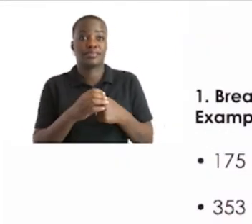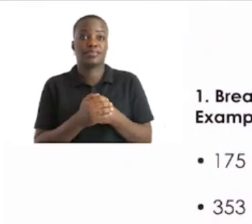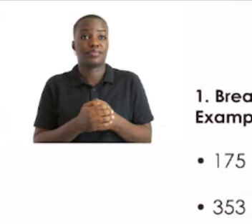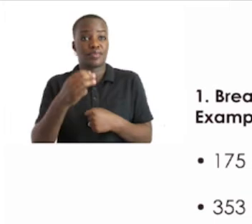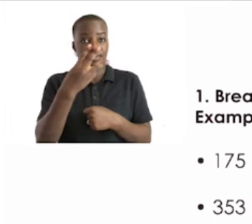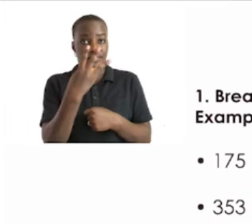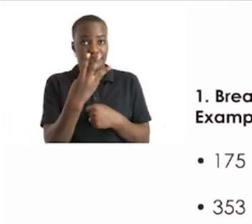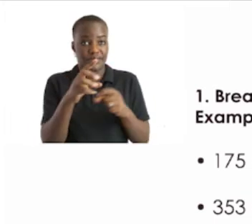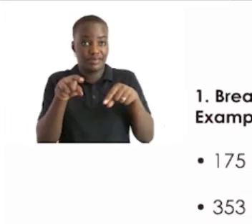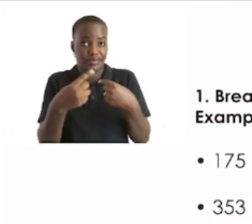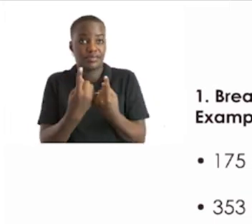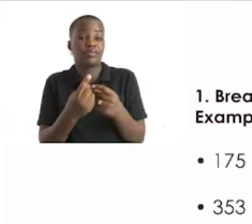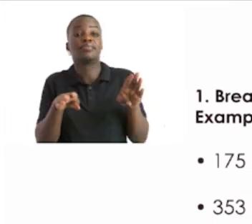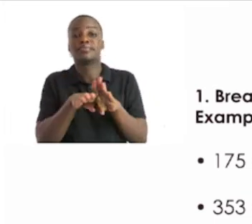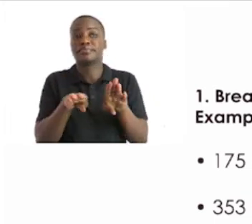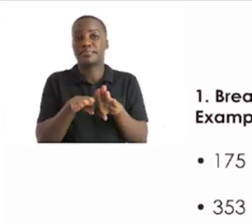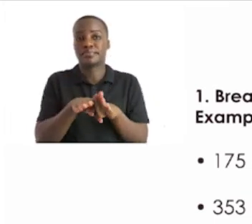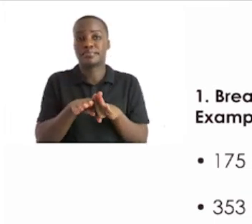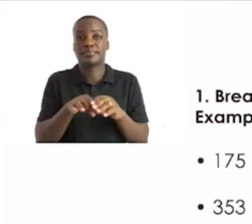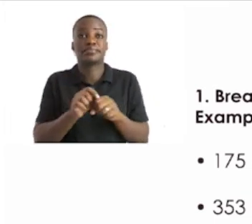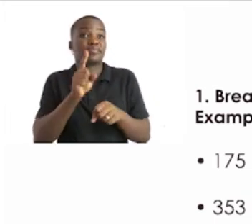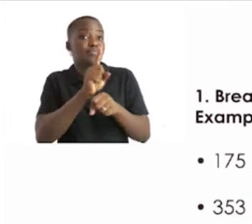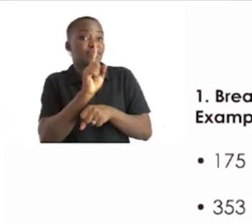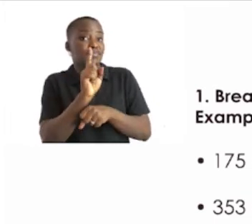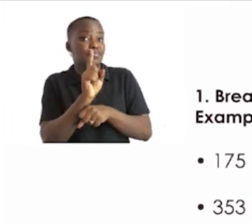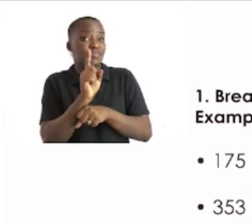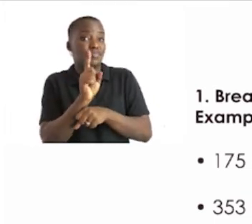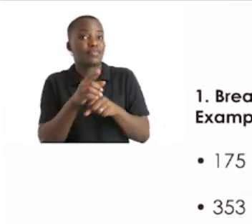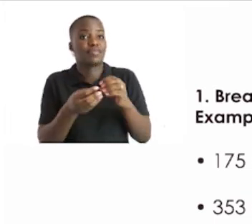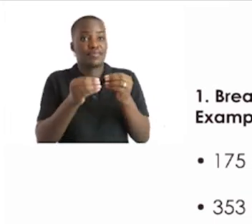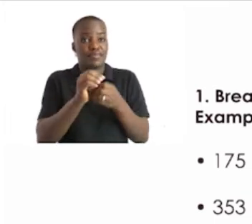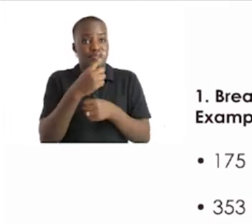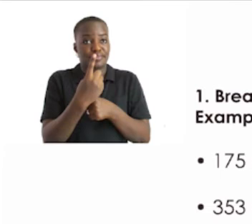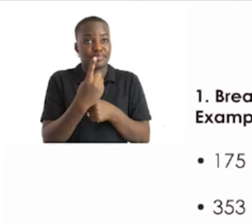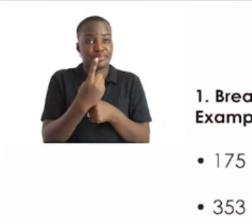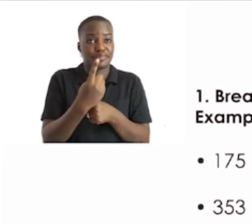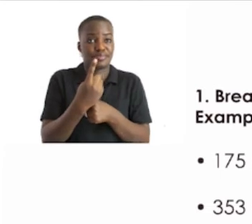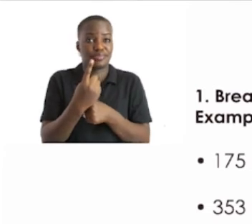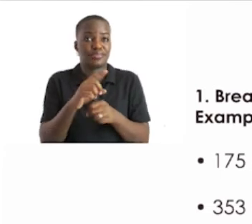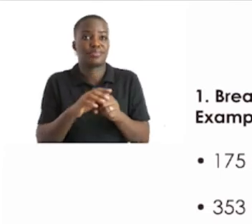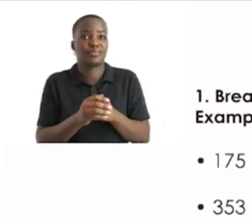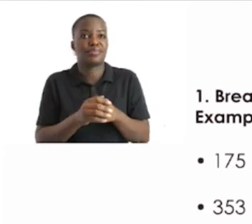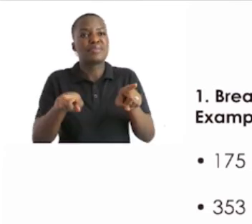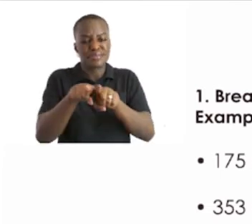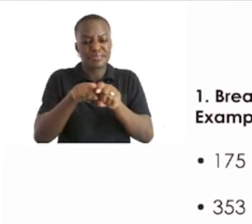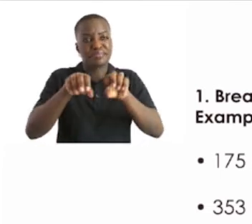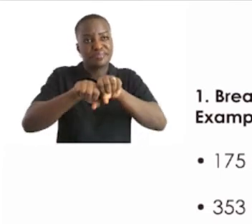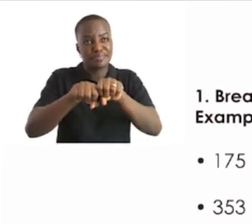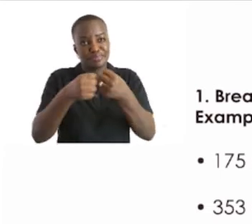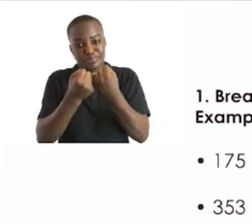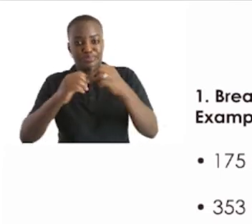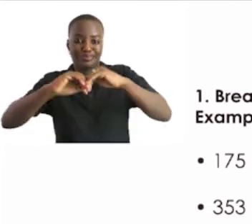3 things that we are going to be tackling. The first one is number 1, where it is basically like decomposing